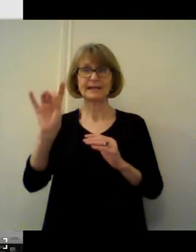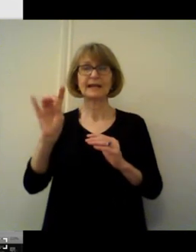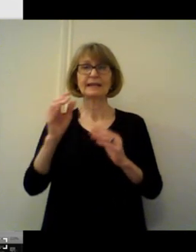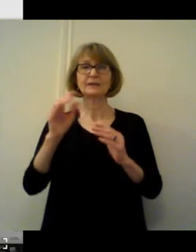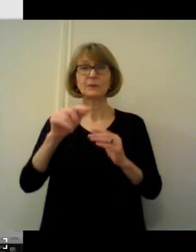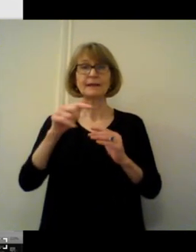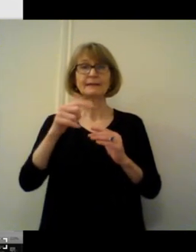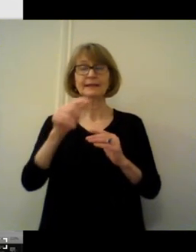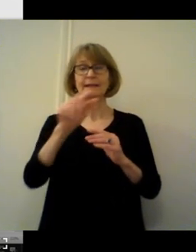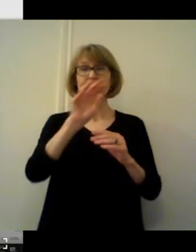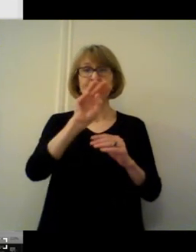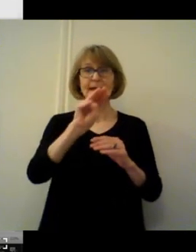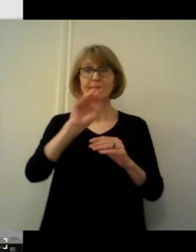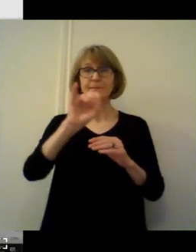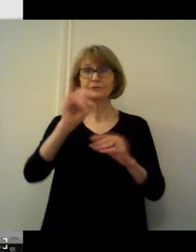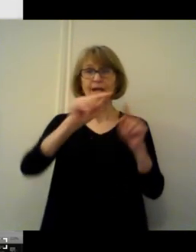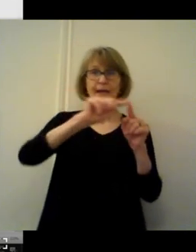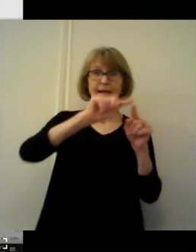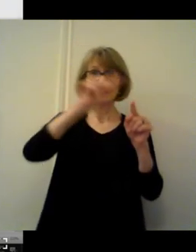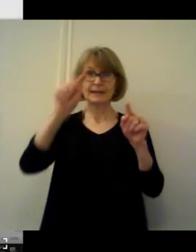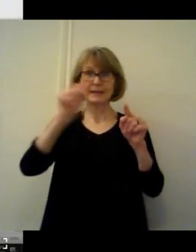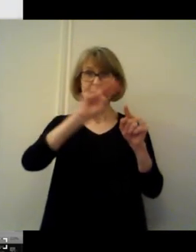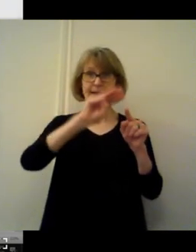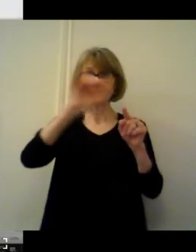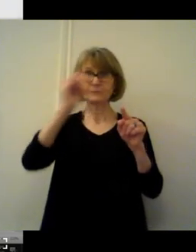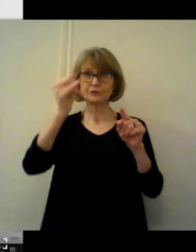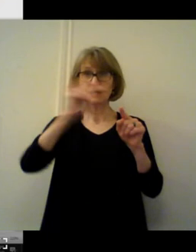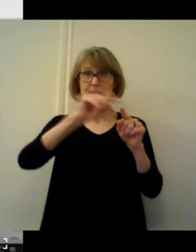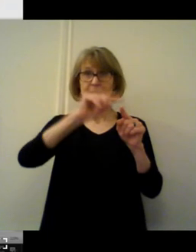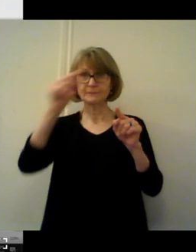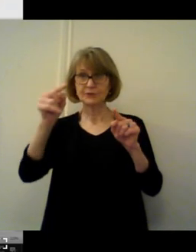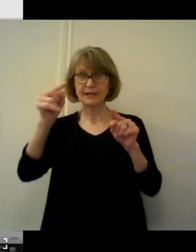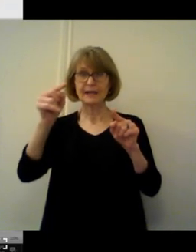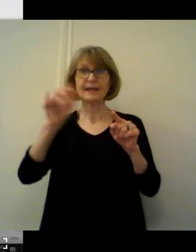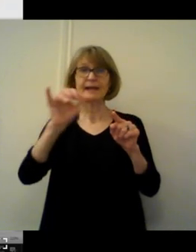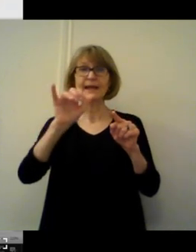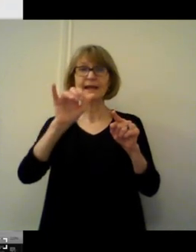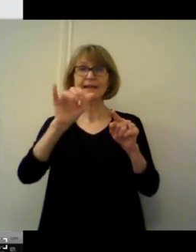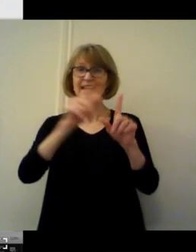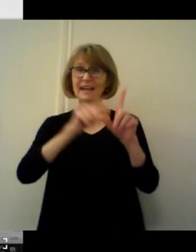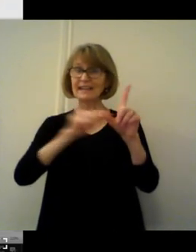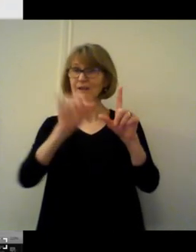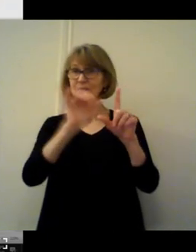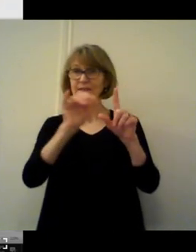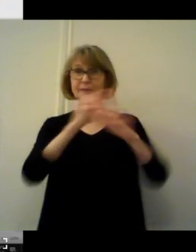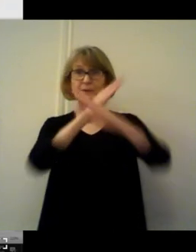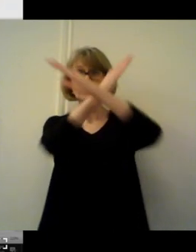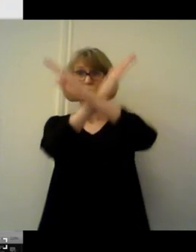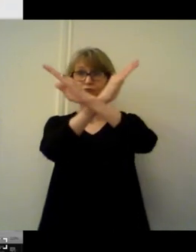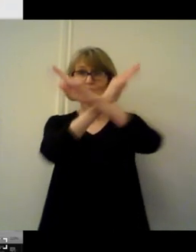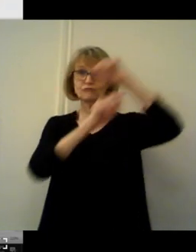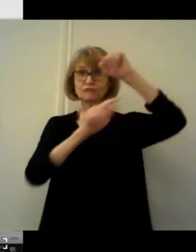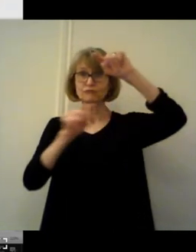find MJ is this one up here. Okay, but that angle is the same as this one down here. So then if we just